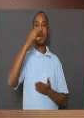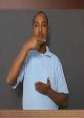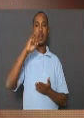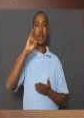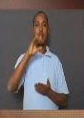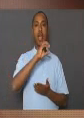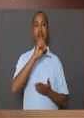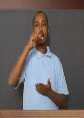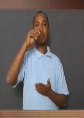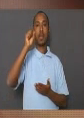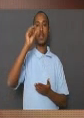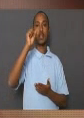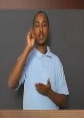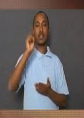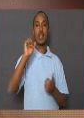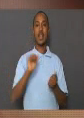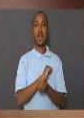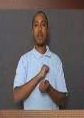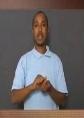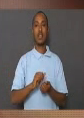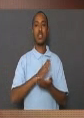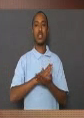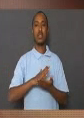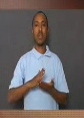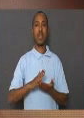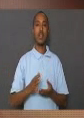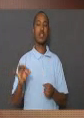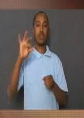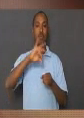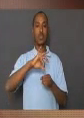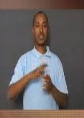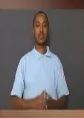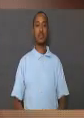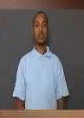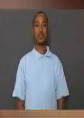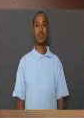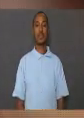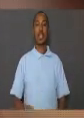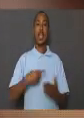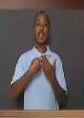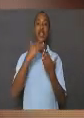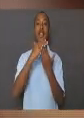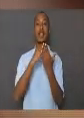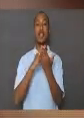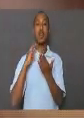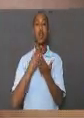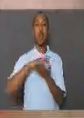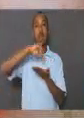because they eliminate the fungi and pests that can damage or destroy healthy crops.